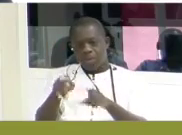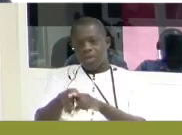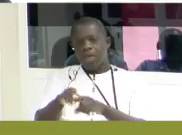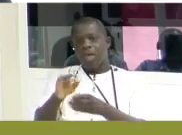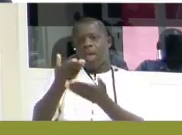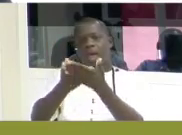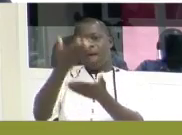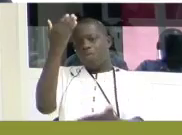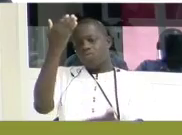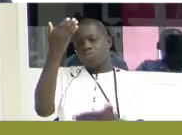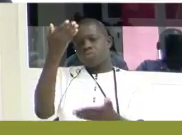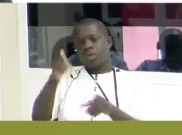and I could remember smashing the cassette.